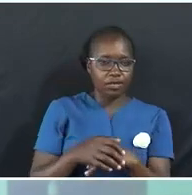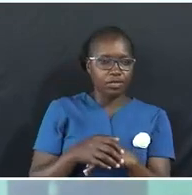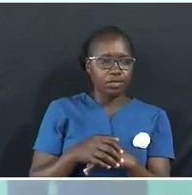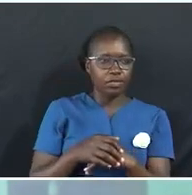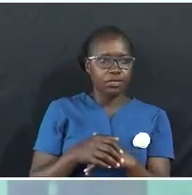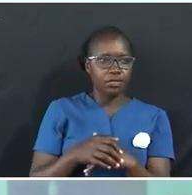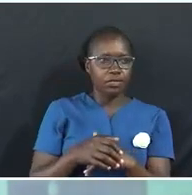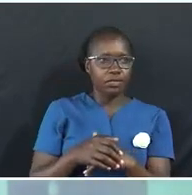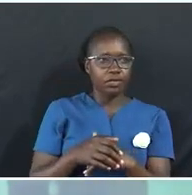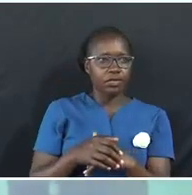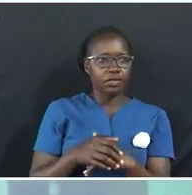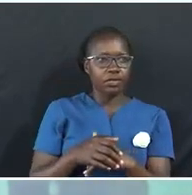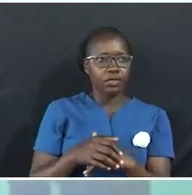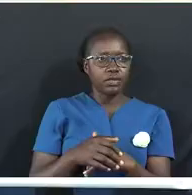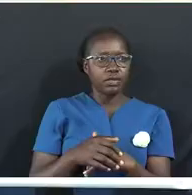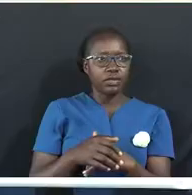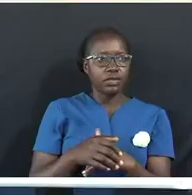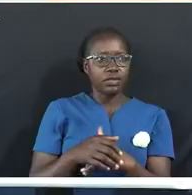Yes.